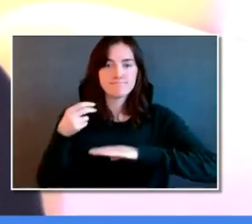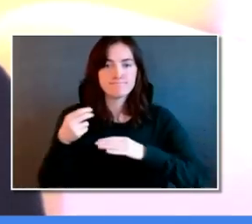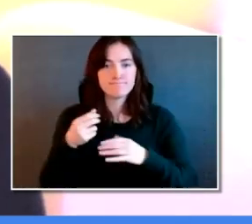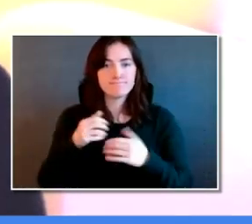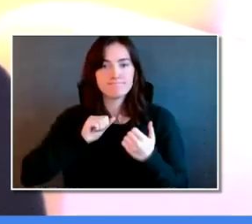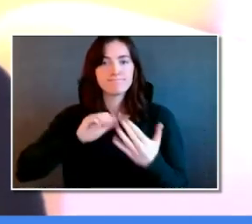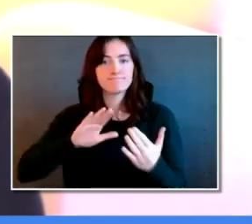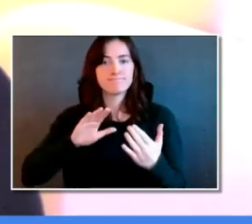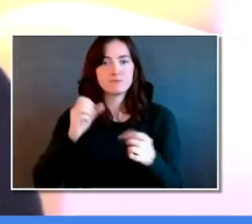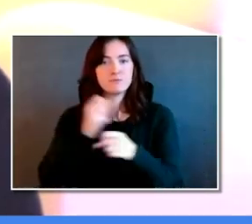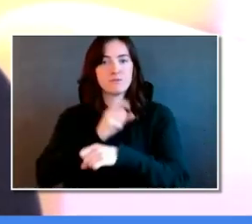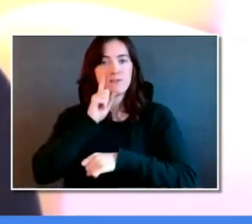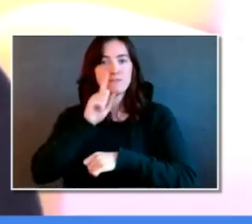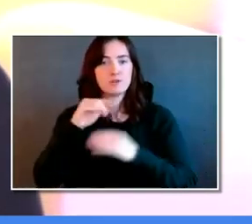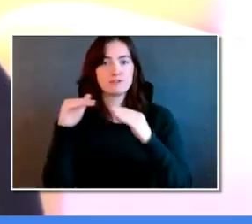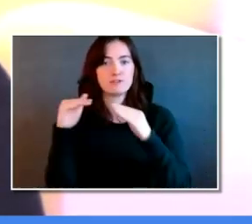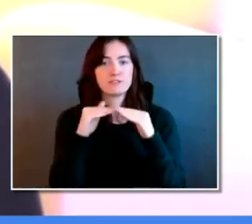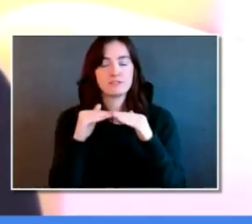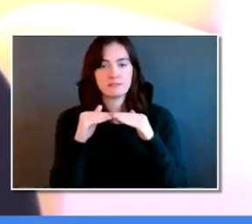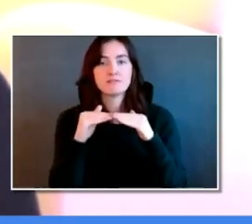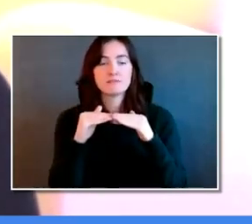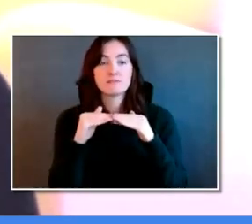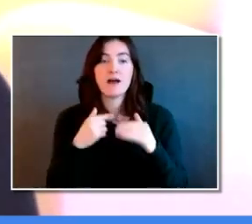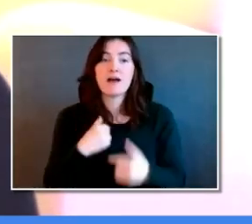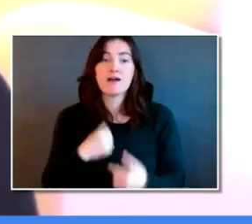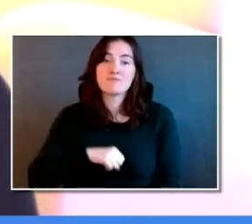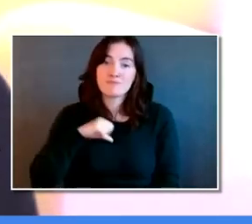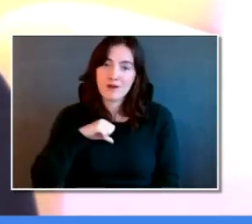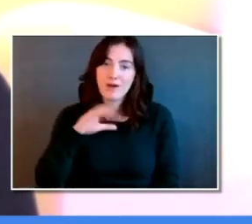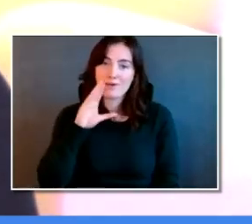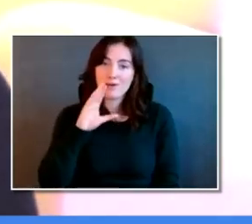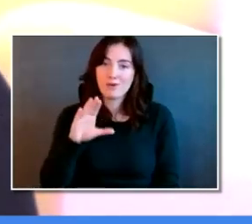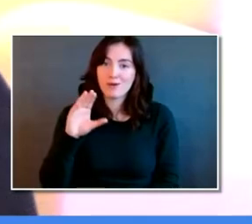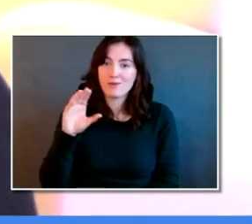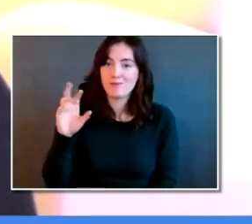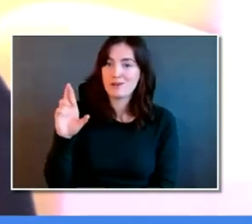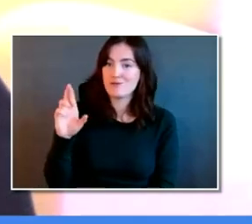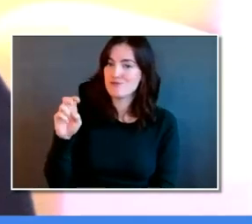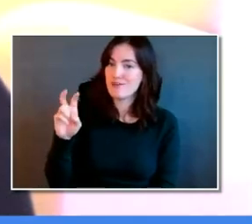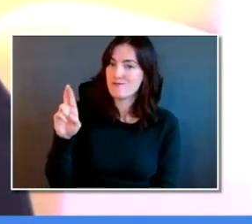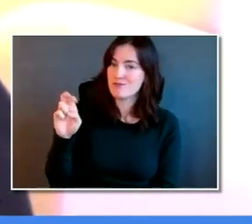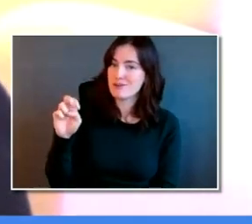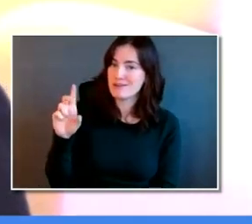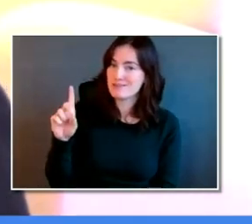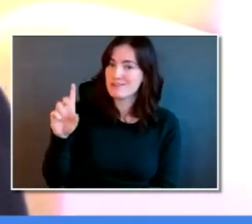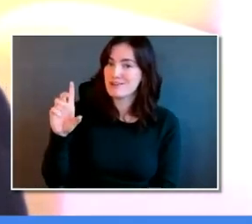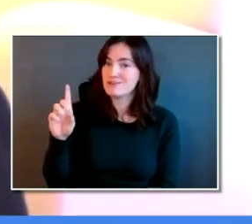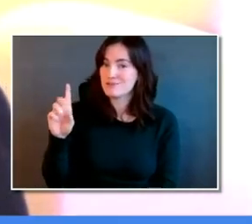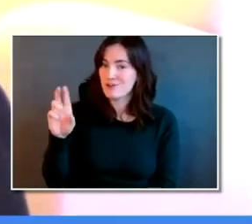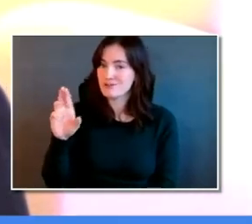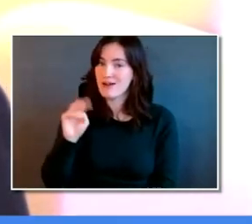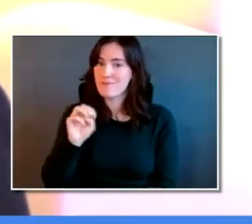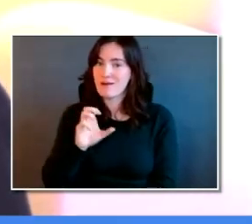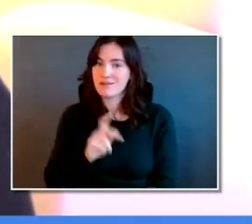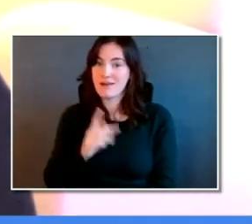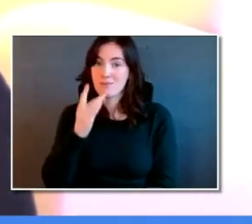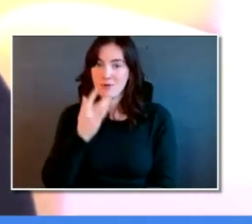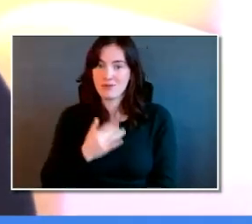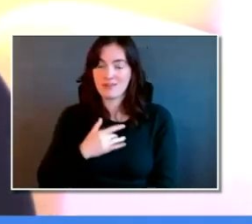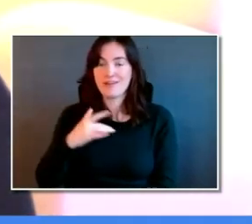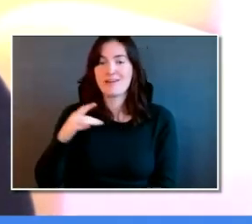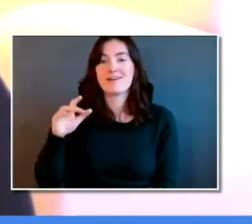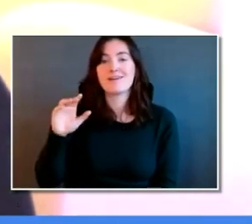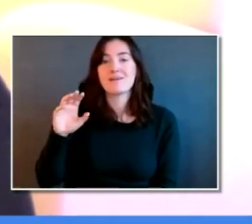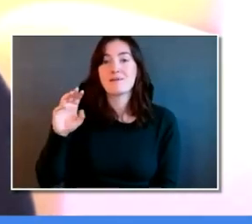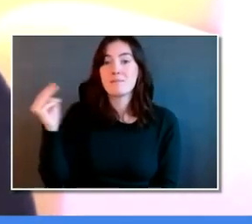so proud that I will be spending the Reverend Dr. Martin Luther King's birthday, Monday, January 20th, right